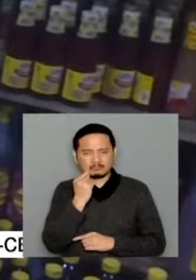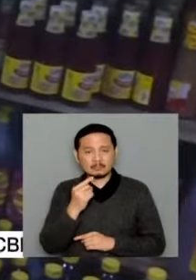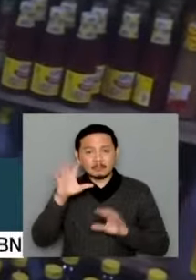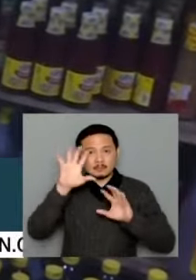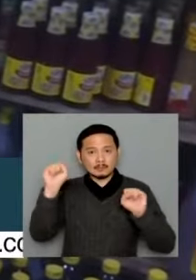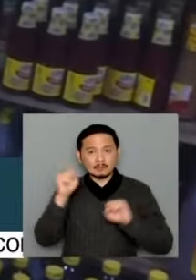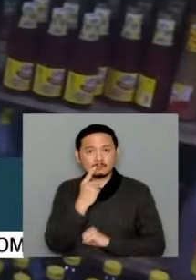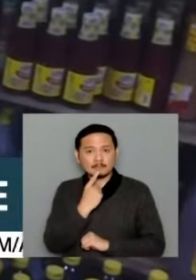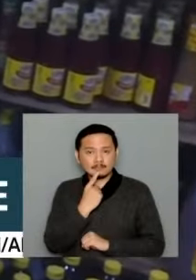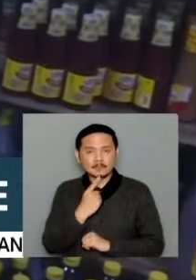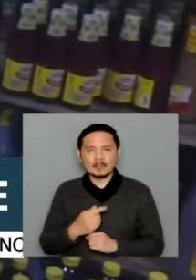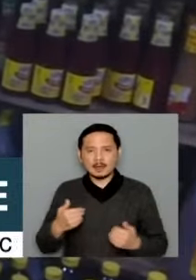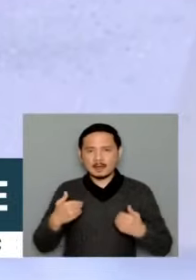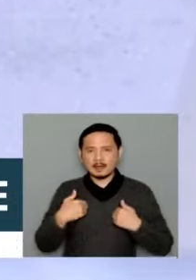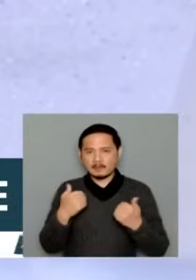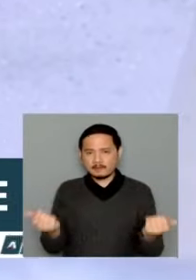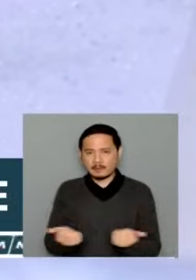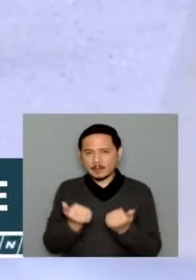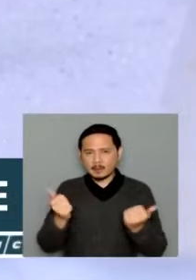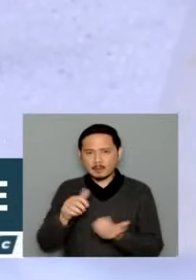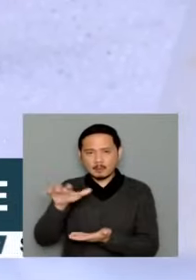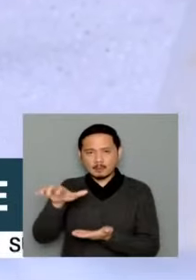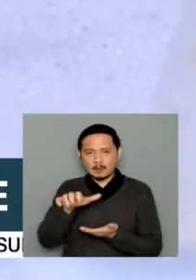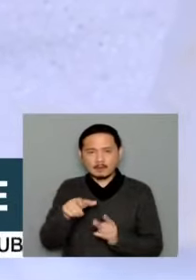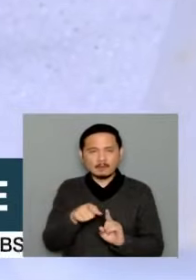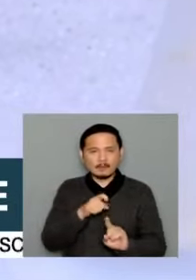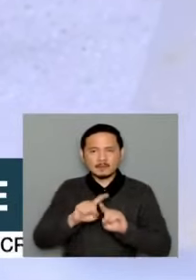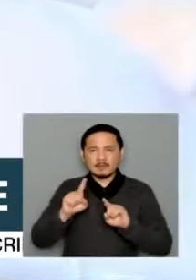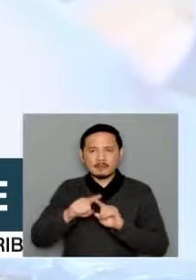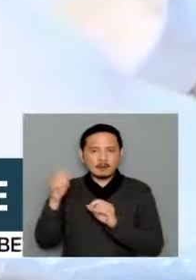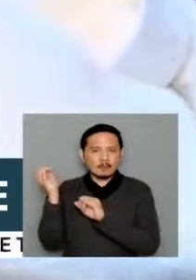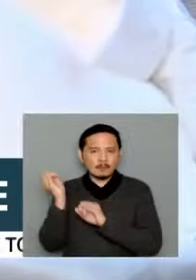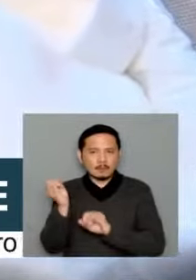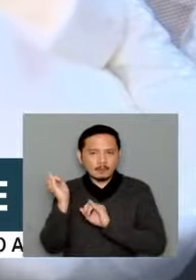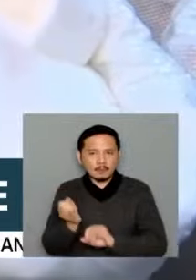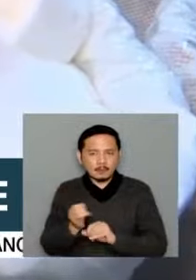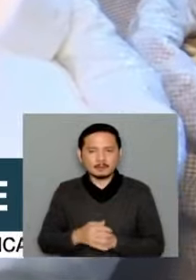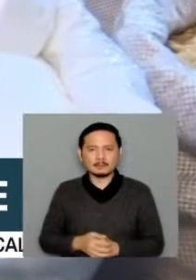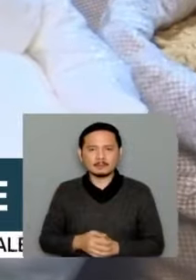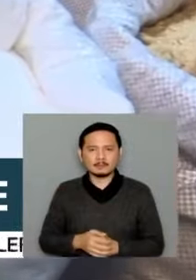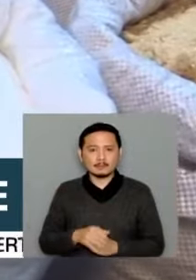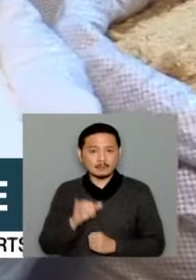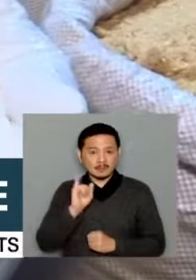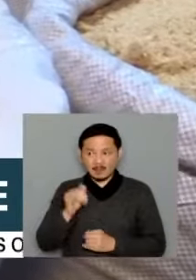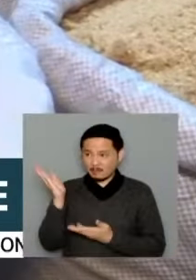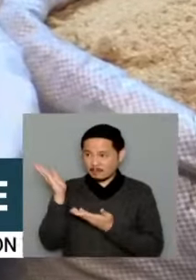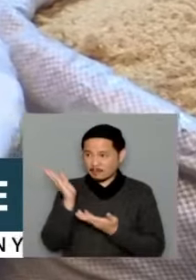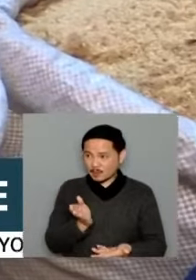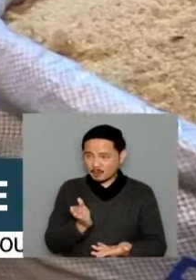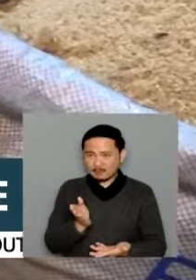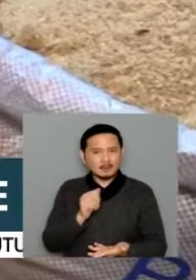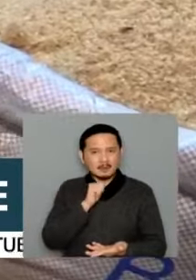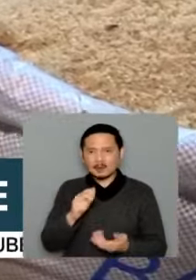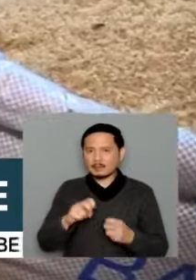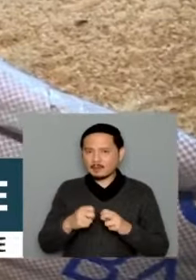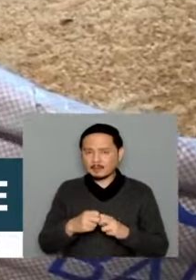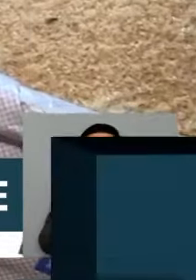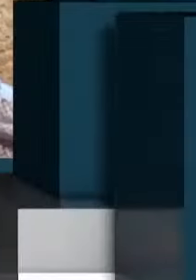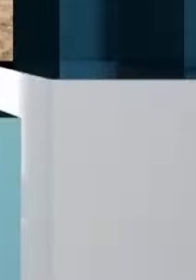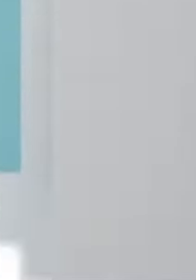still some supply left from an earlier batch of imports. He believes supply is not the issue, but overpricing.